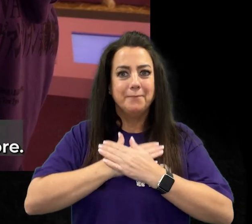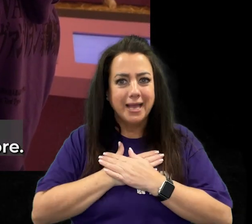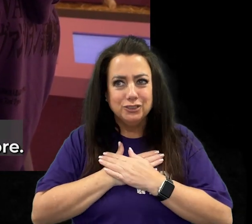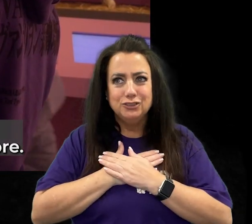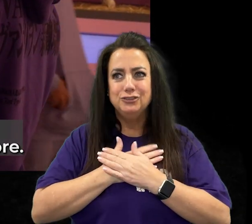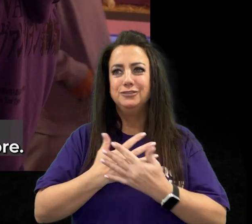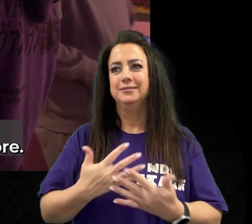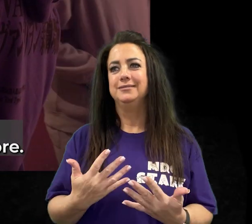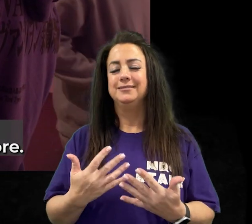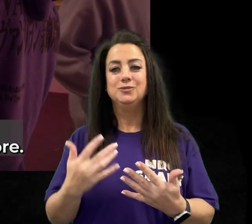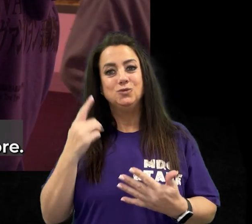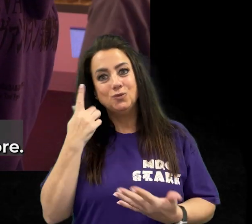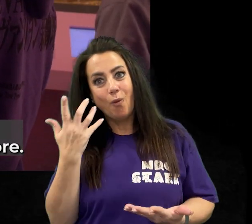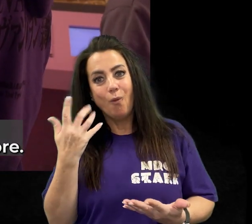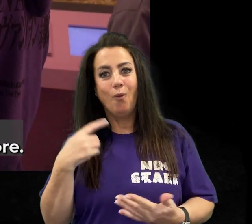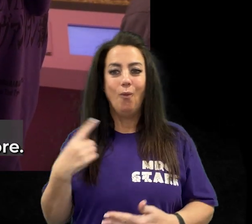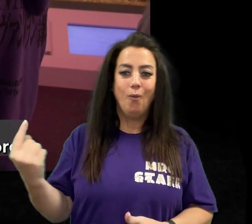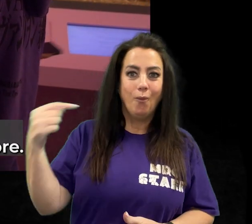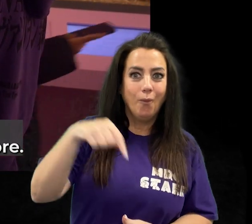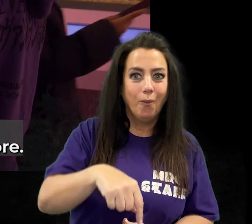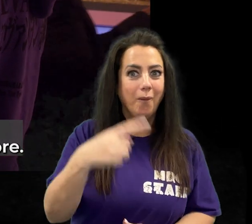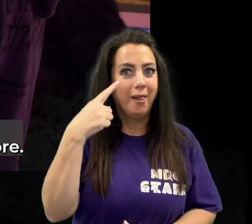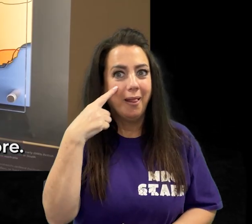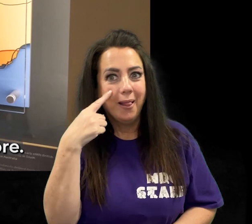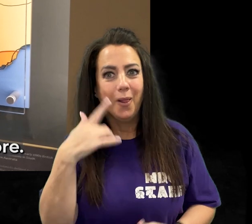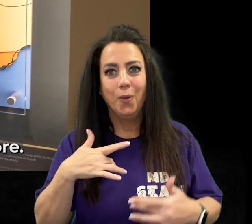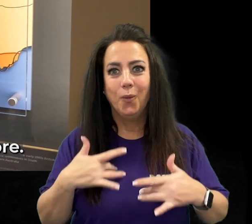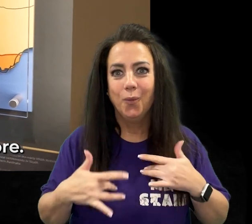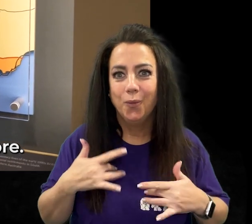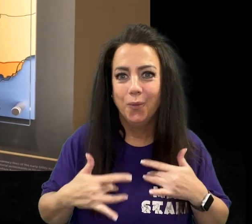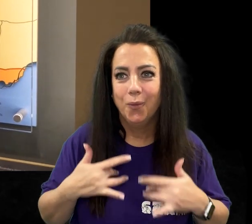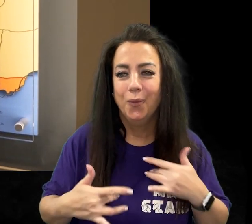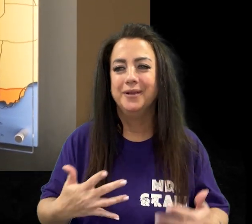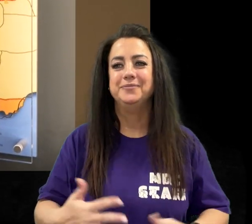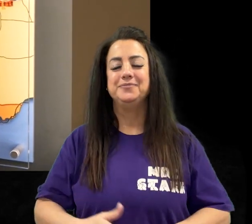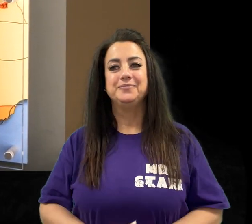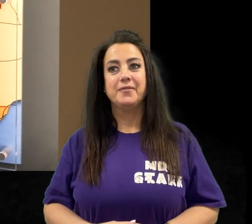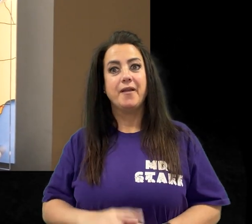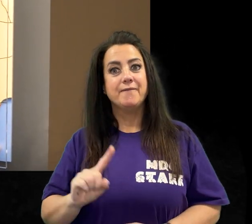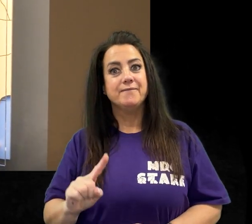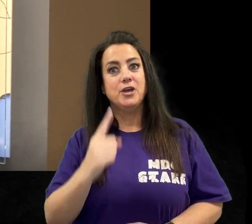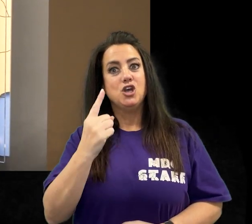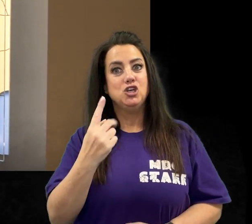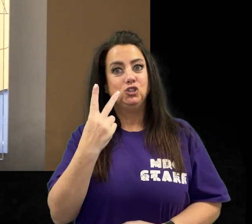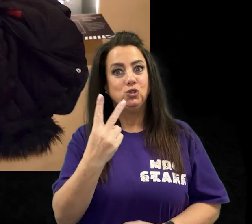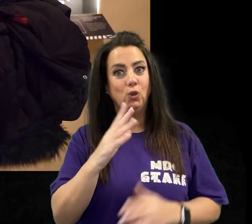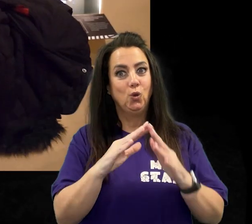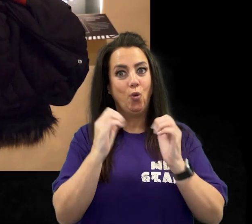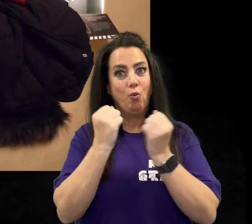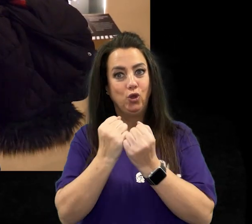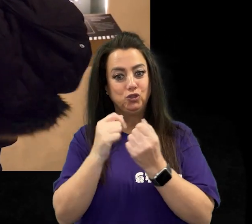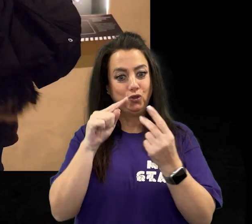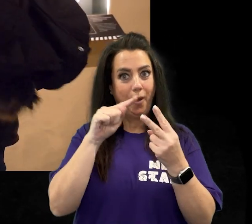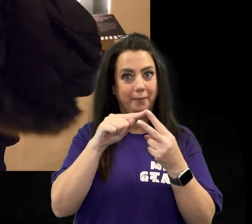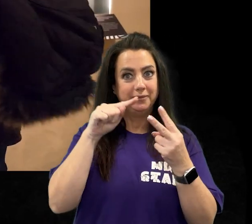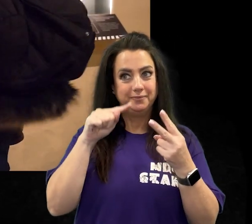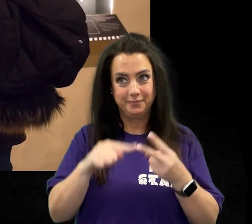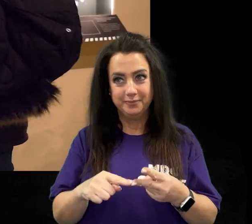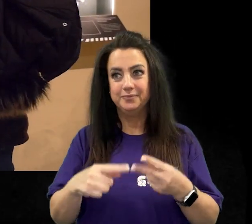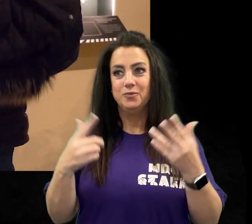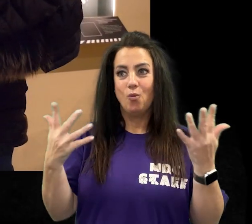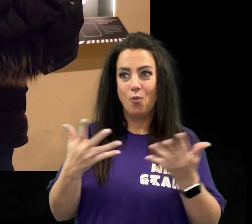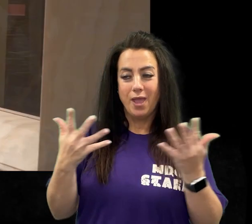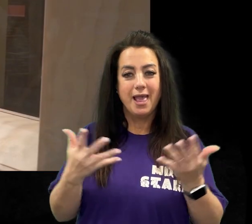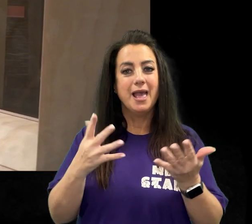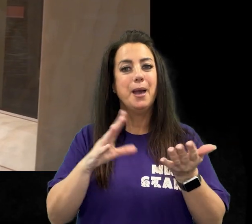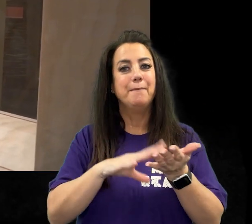I thought this would be interesting to explore. The first two workshops, we worked here